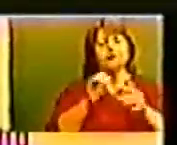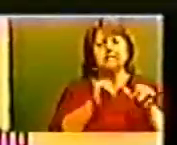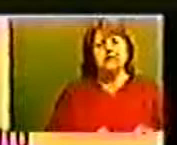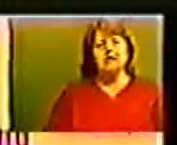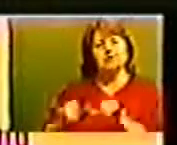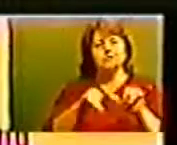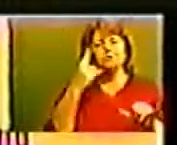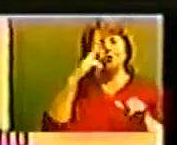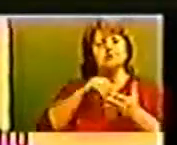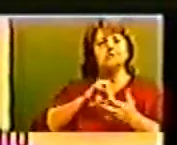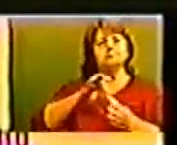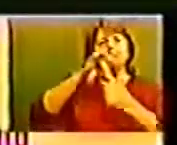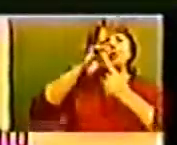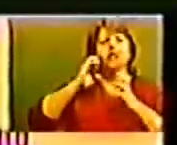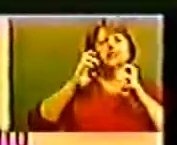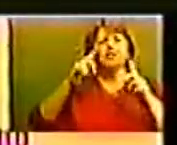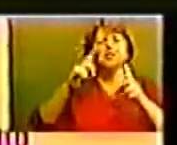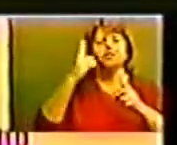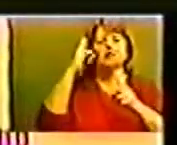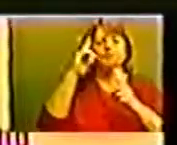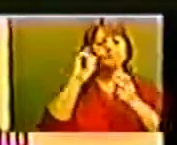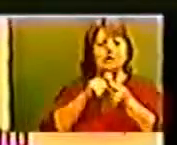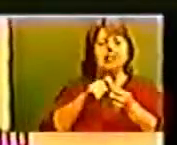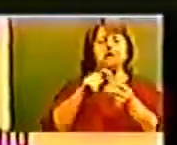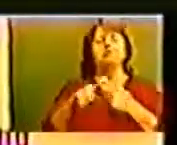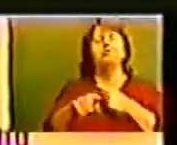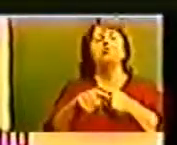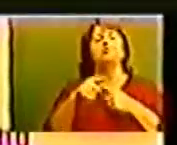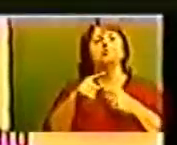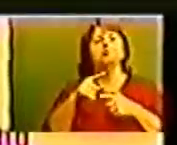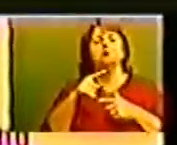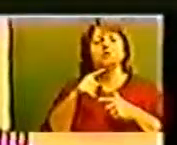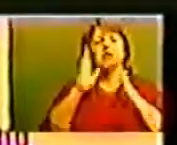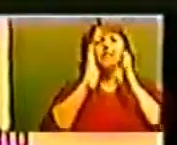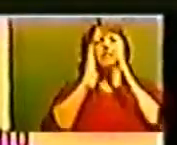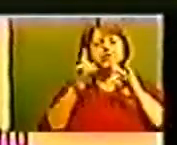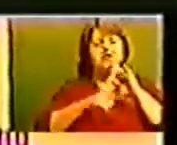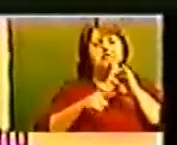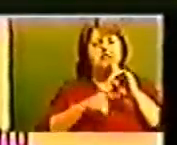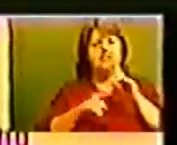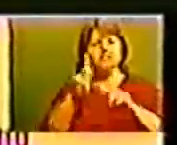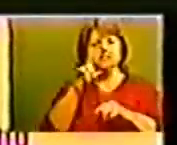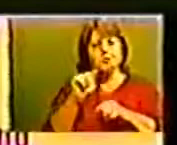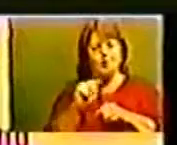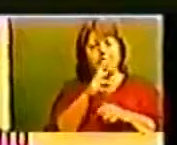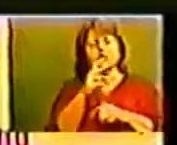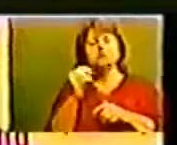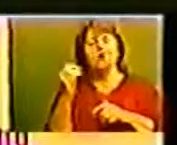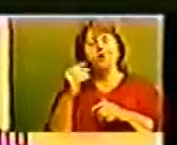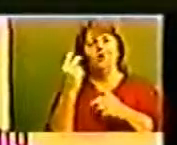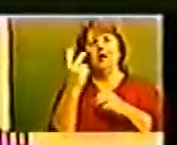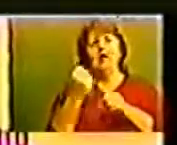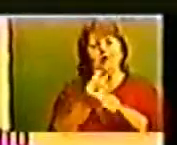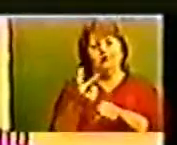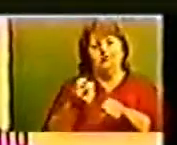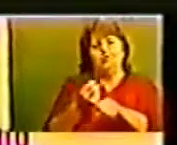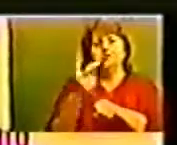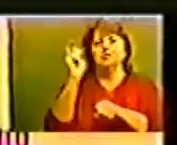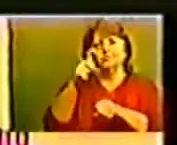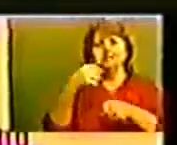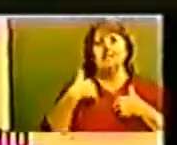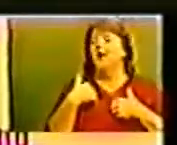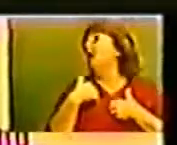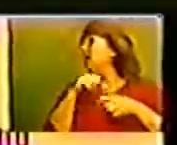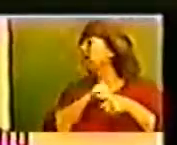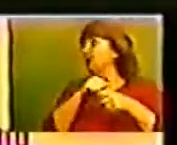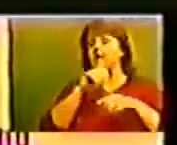special education, specifically attention deficit hyperactivity disorder. So at least once every 2 years, you need to receive training on